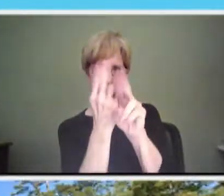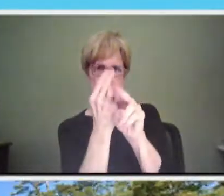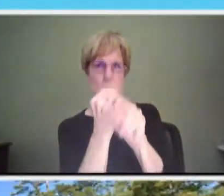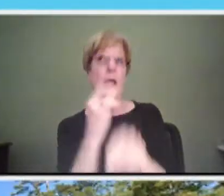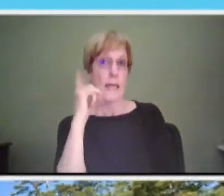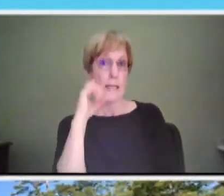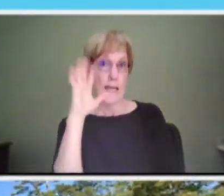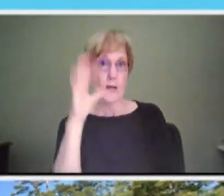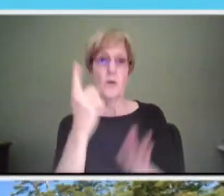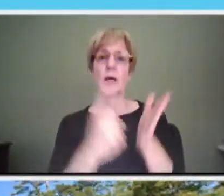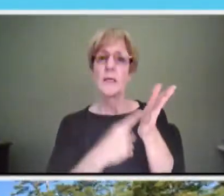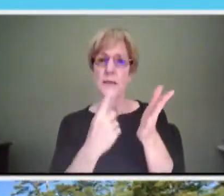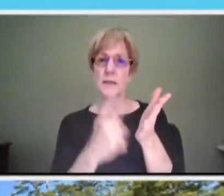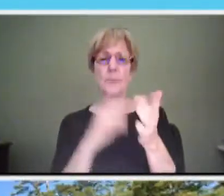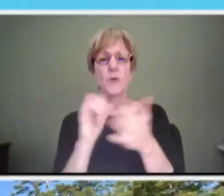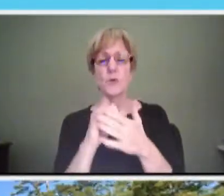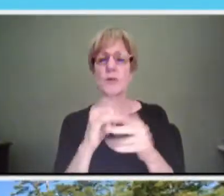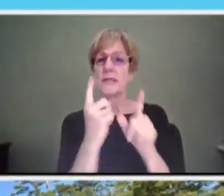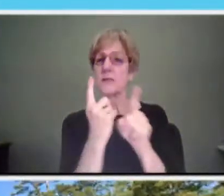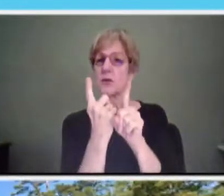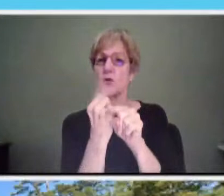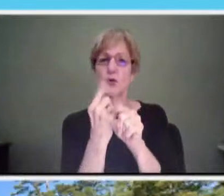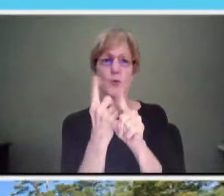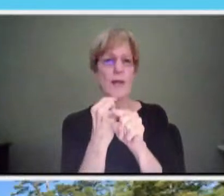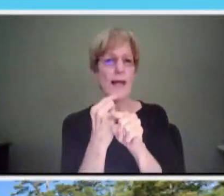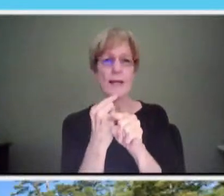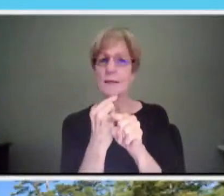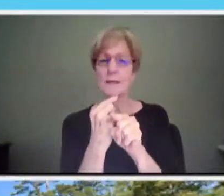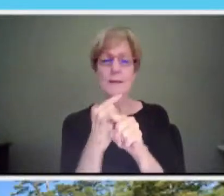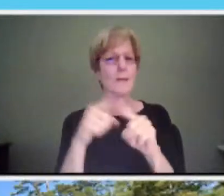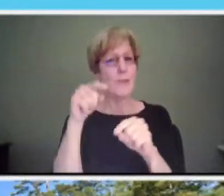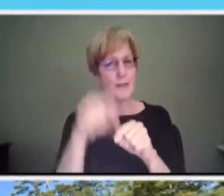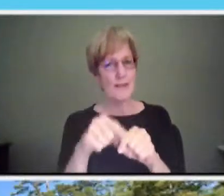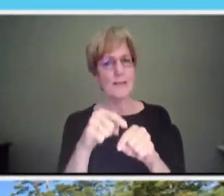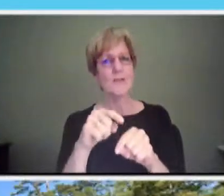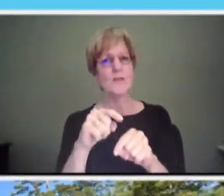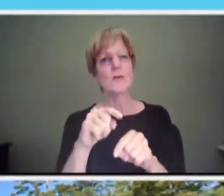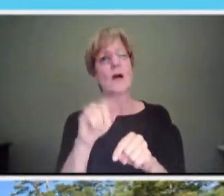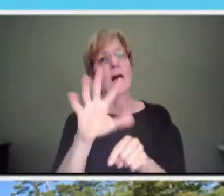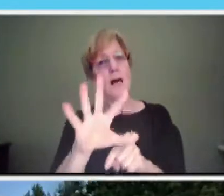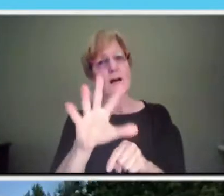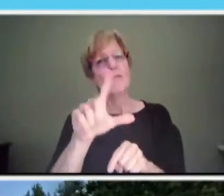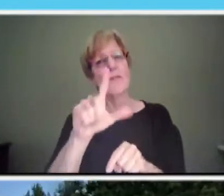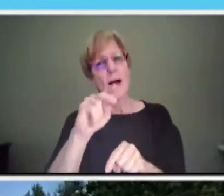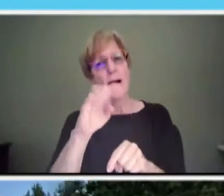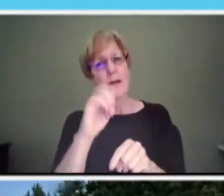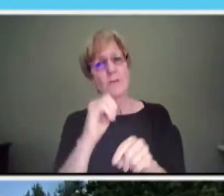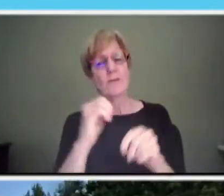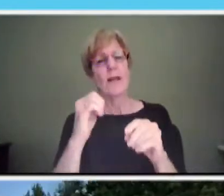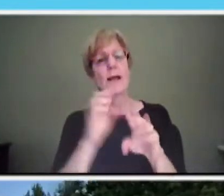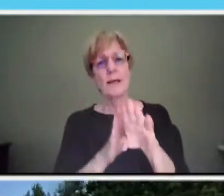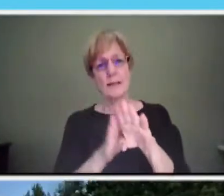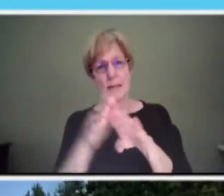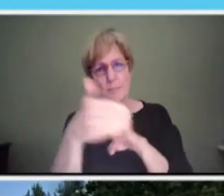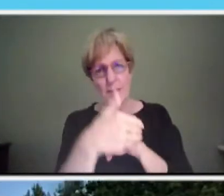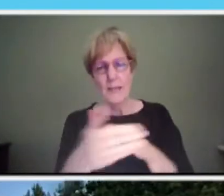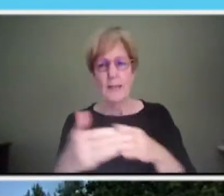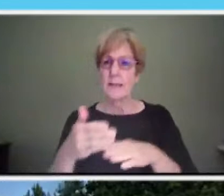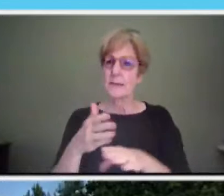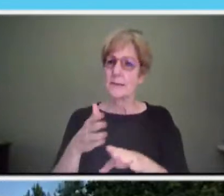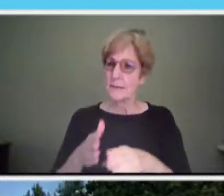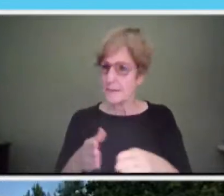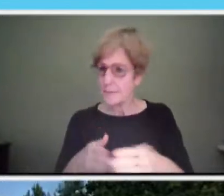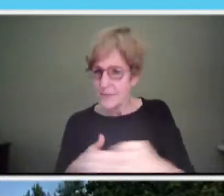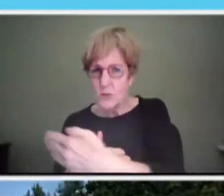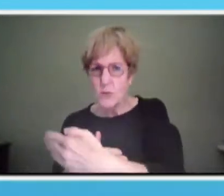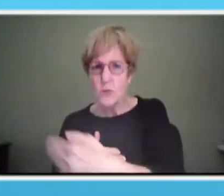sometimes we're doing these on 2-lane roads, but these are, you know, 5-lane sections, median installed. Alexandriana can use some